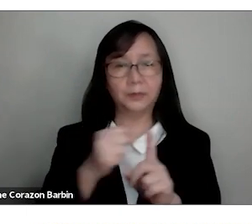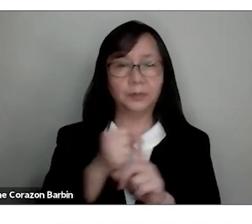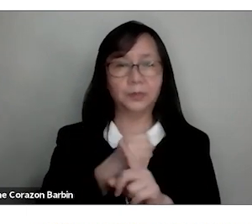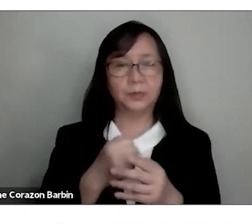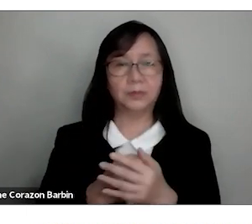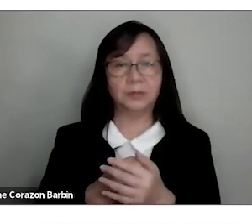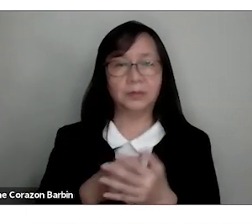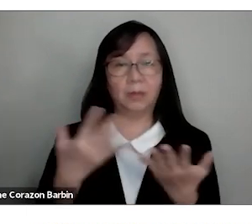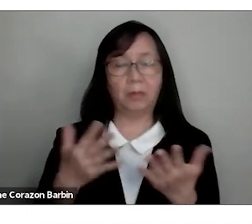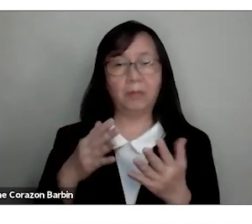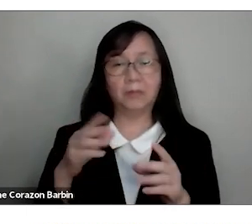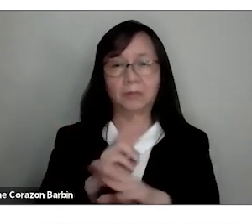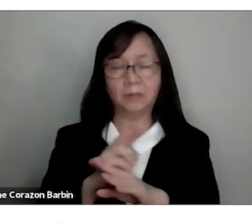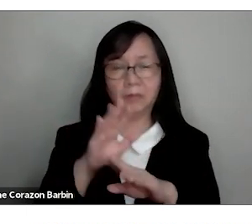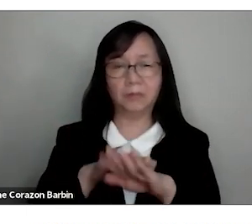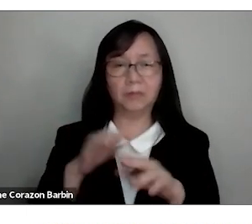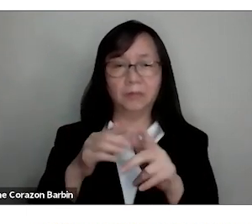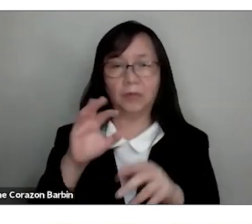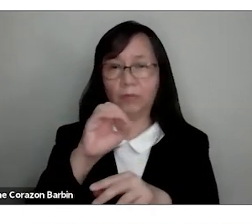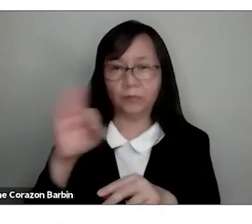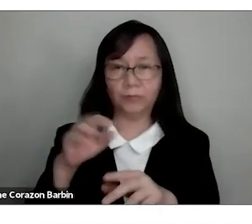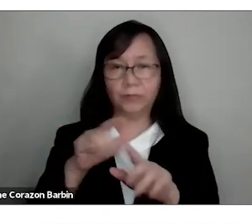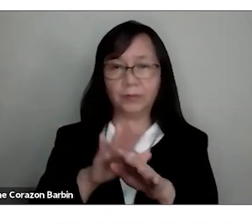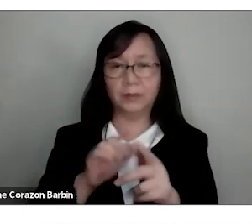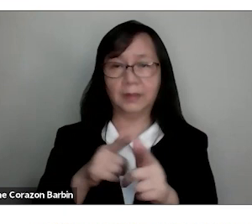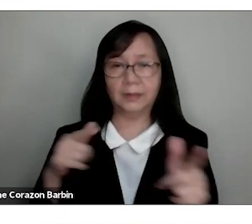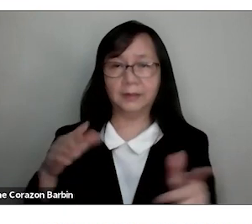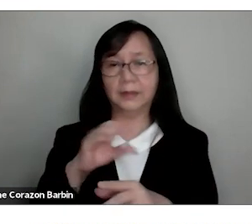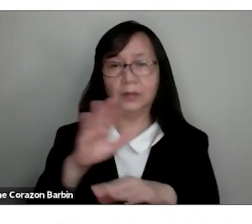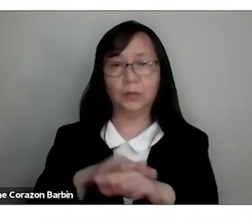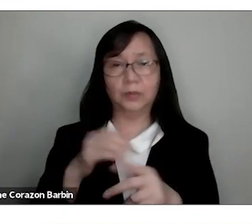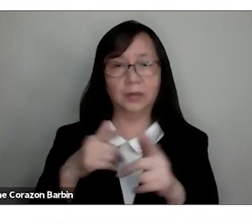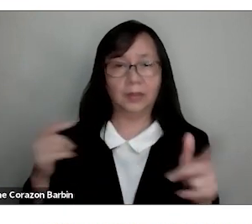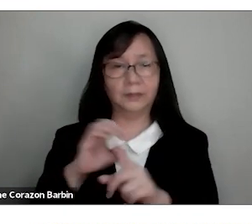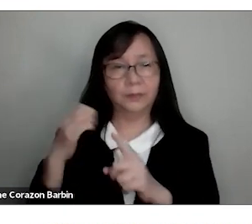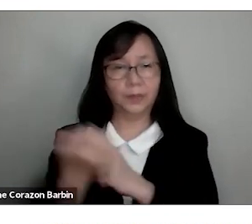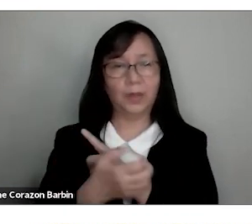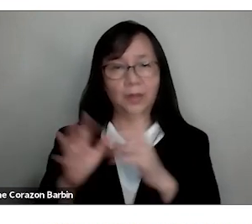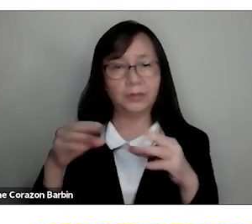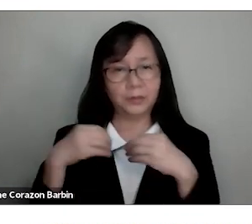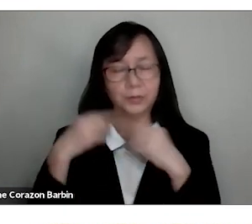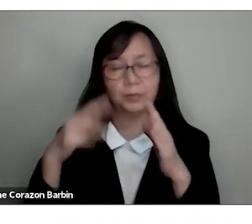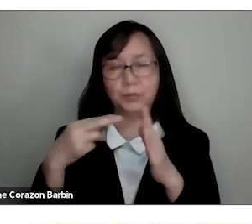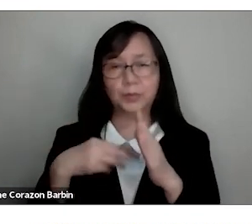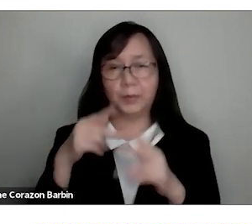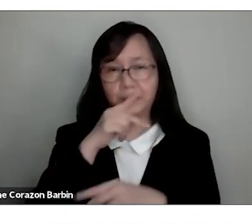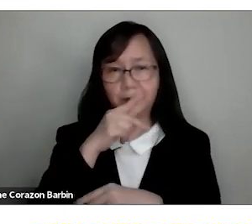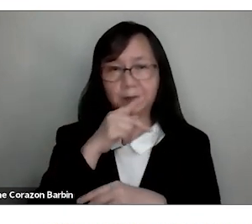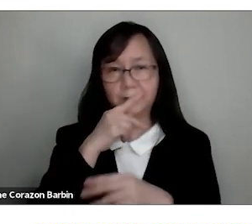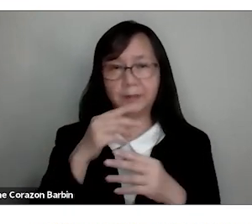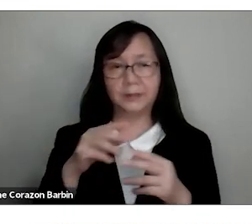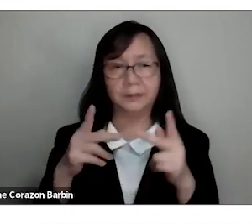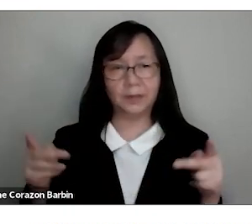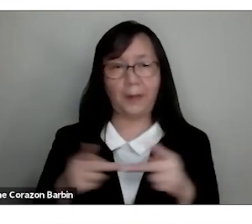offline environment with the online environment. Next is acknowledging the roles of the private sector and media on